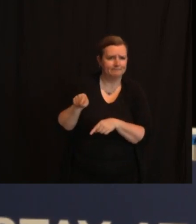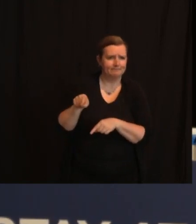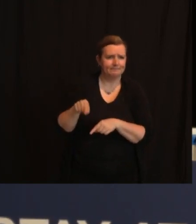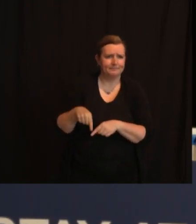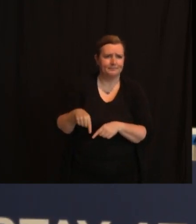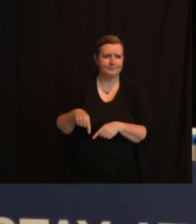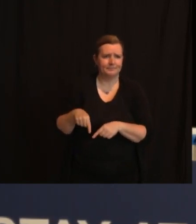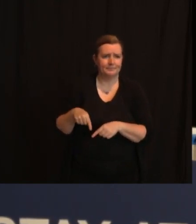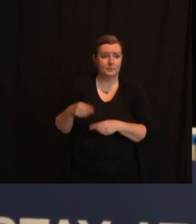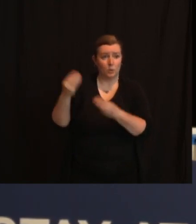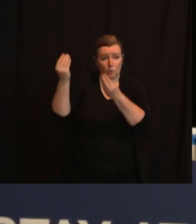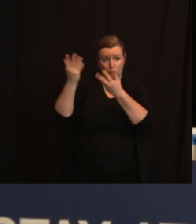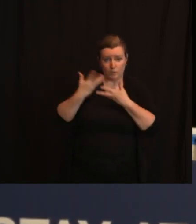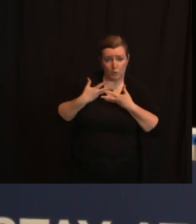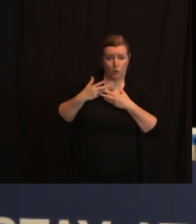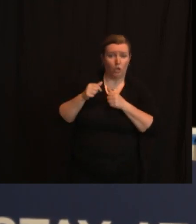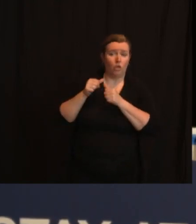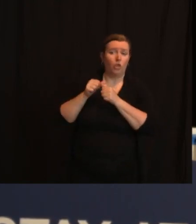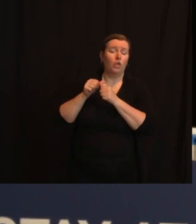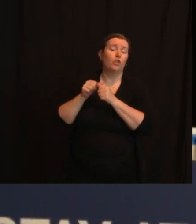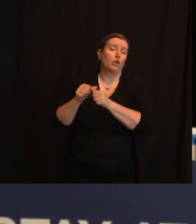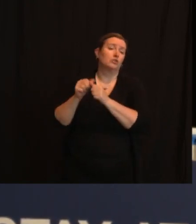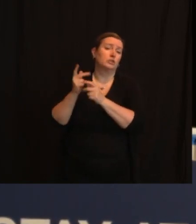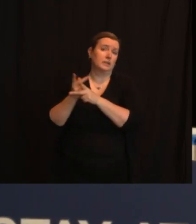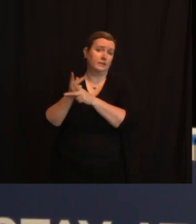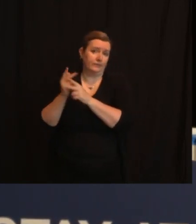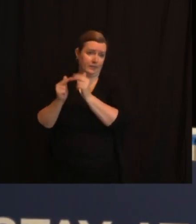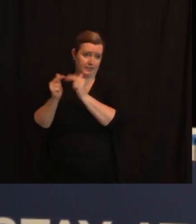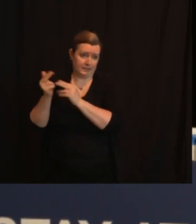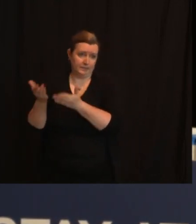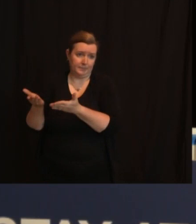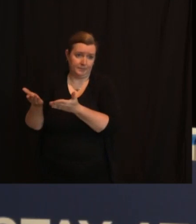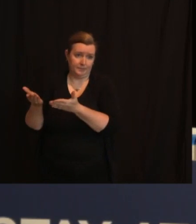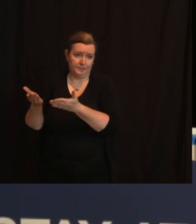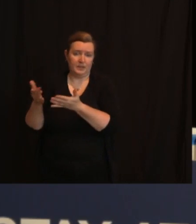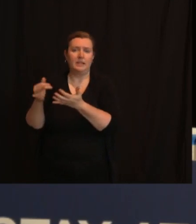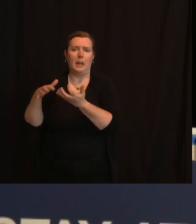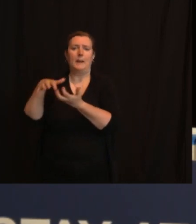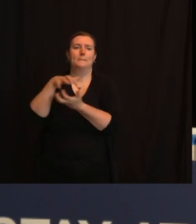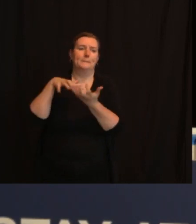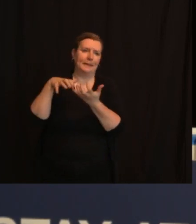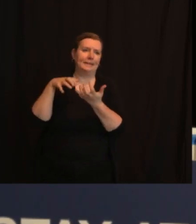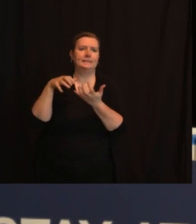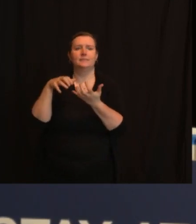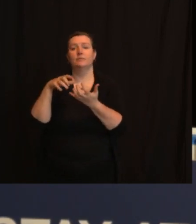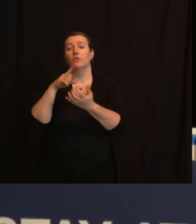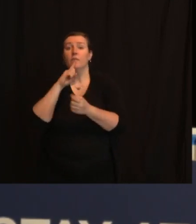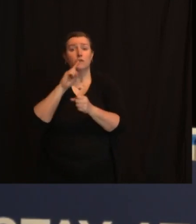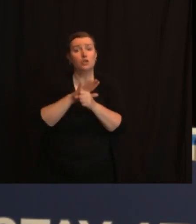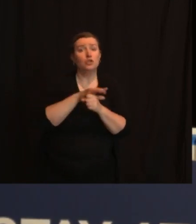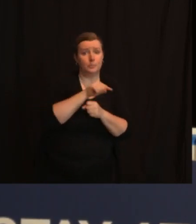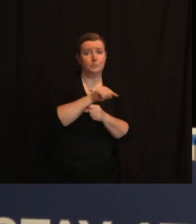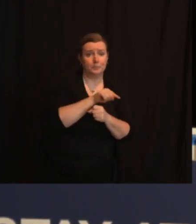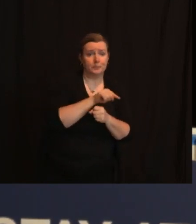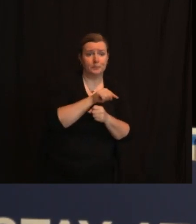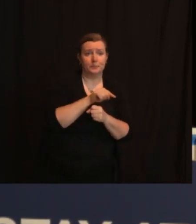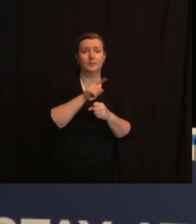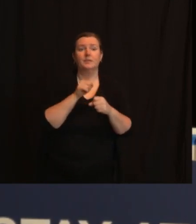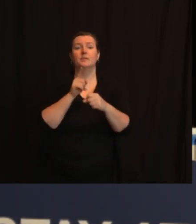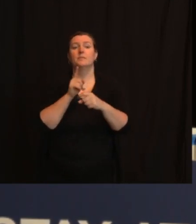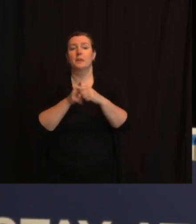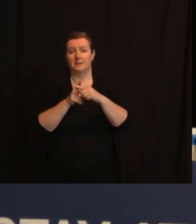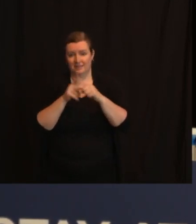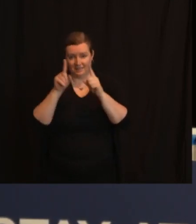care facilities. They're a mix of what we have confirmed, because some of those people we know have that positive lab test and we know that they have